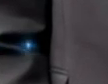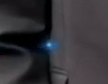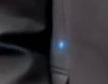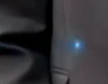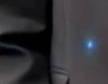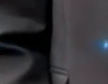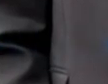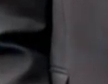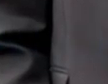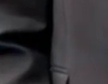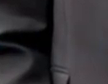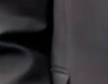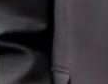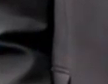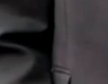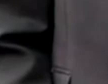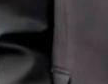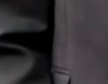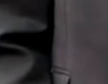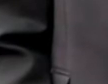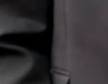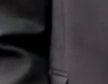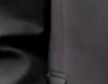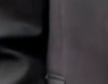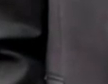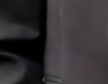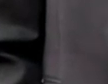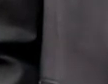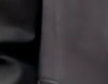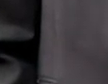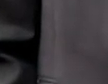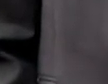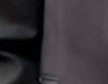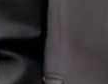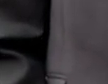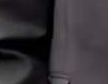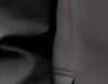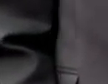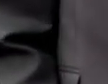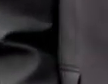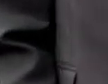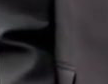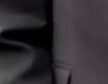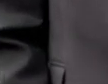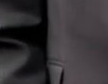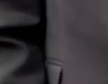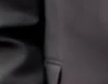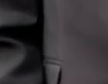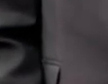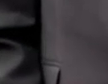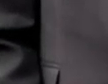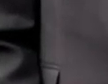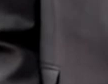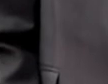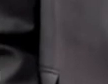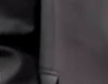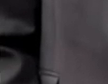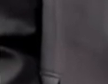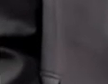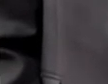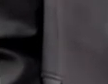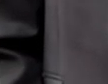the most famous technocrats we have here in Nairobi, and he's also gunning for the top seat here in Nairobi, the governor's seat. We are talking